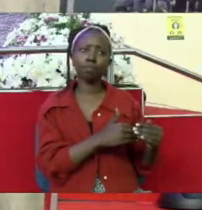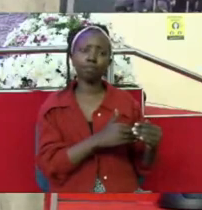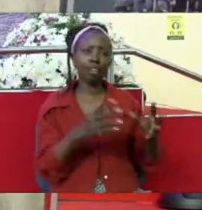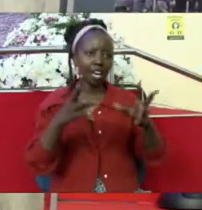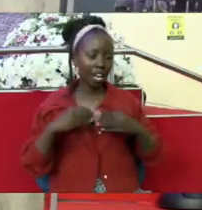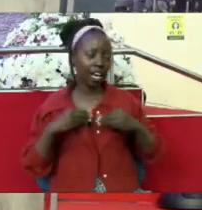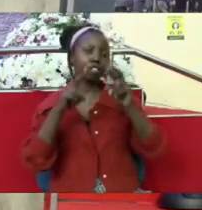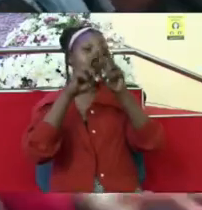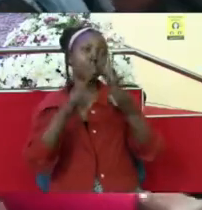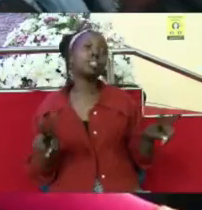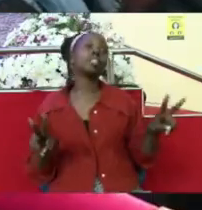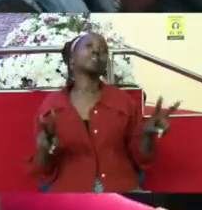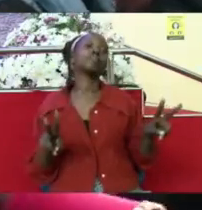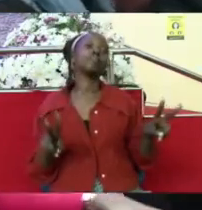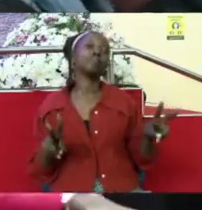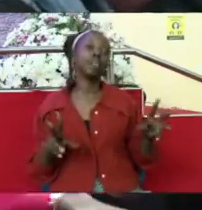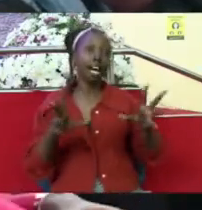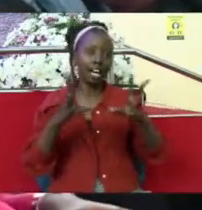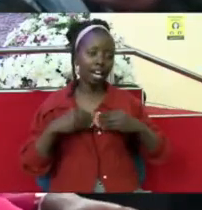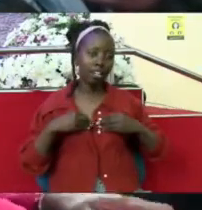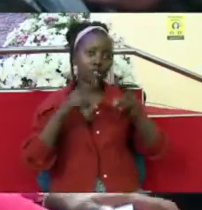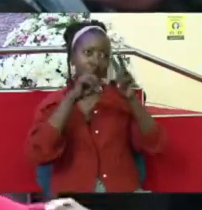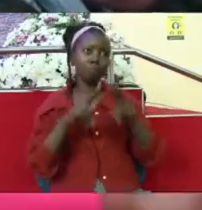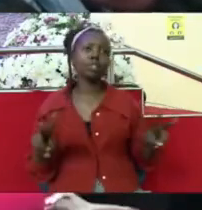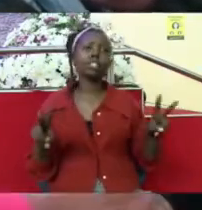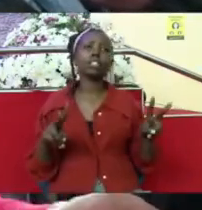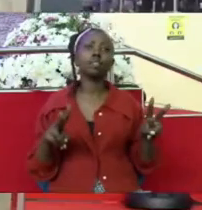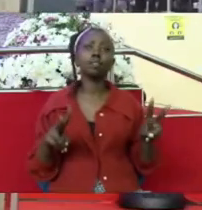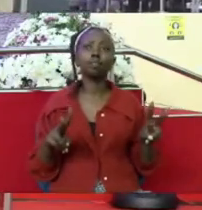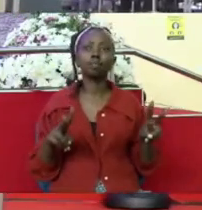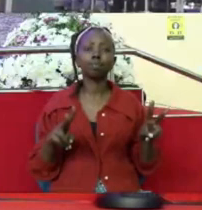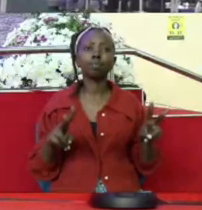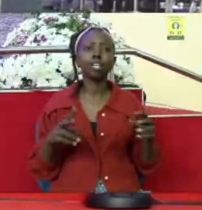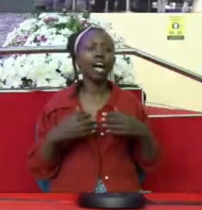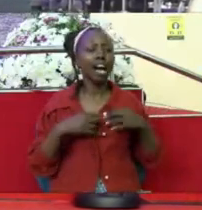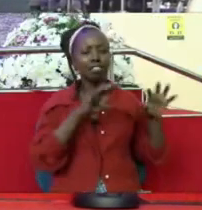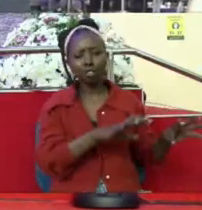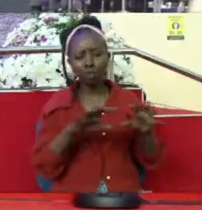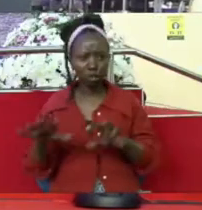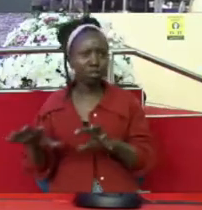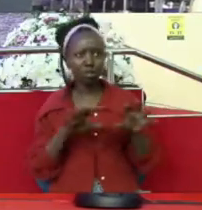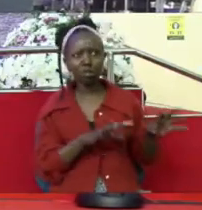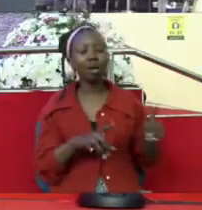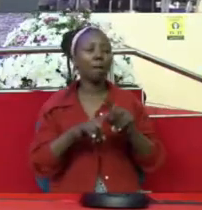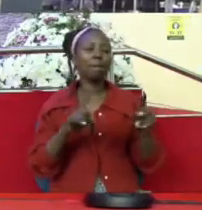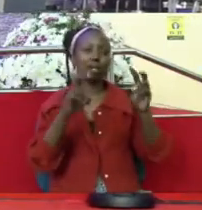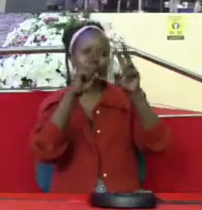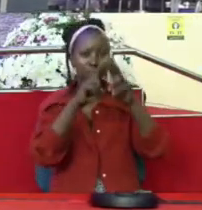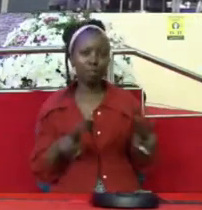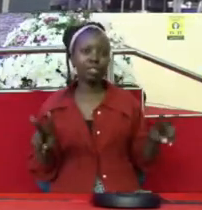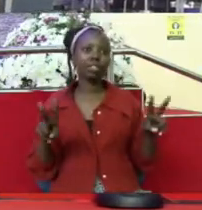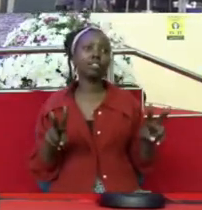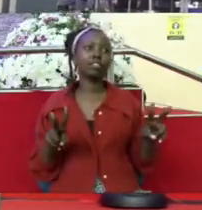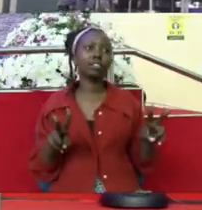amani. Pokea amani. Eh? Pokea amani. Pokea amani. There is pressure all over, but receive peace. Kuna msukumo kila mahali lakini